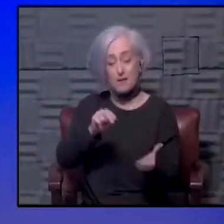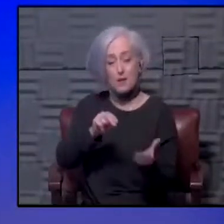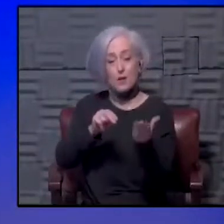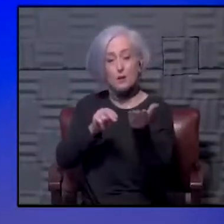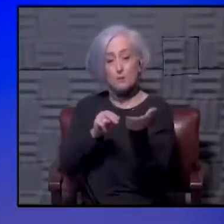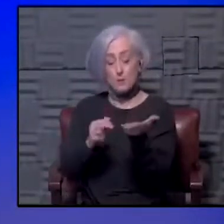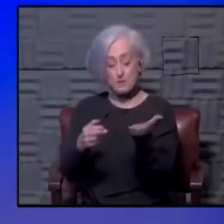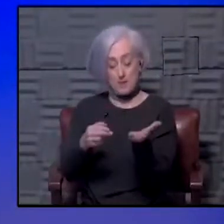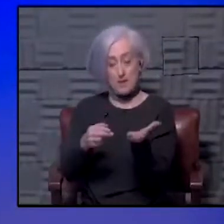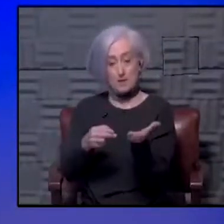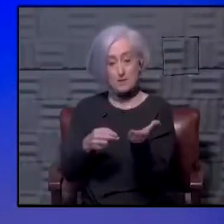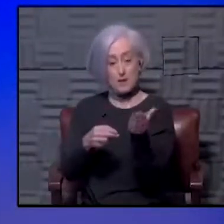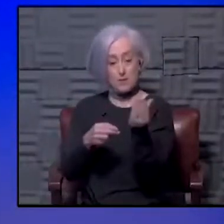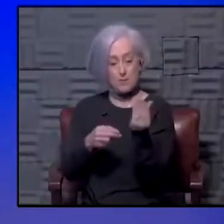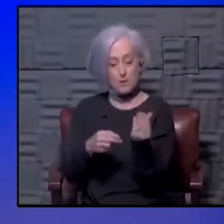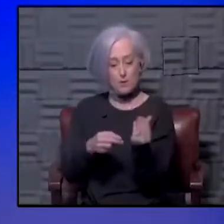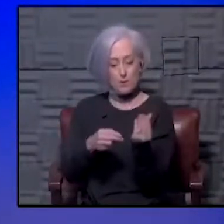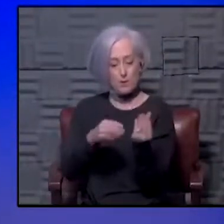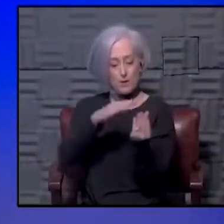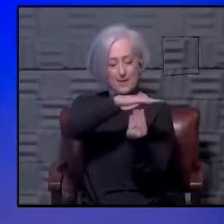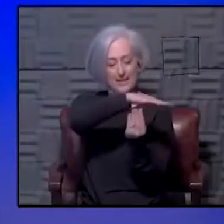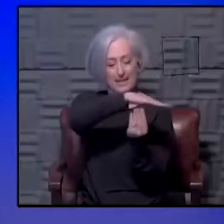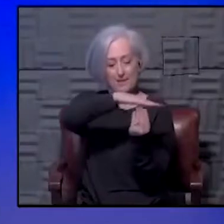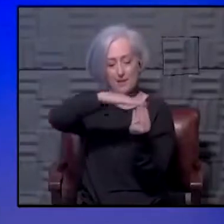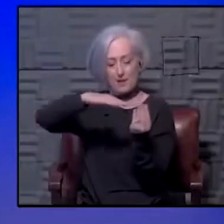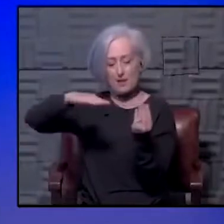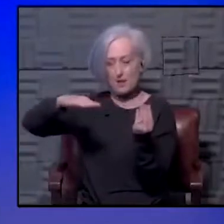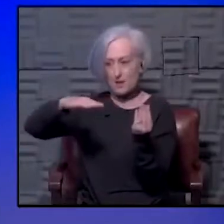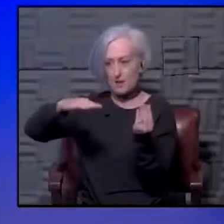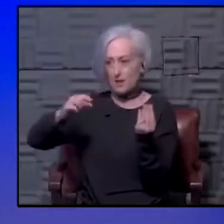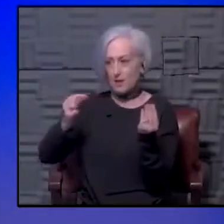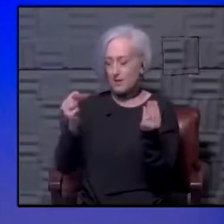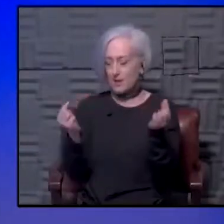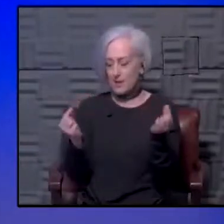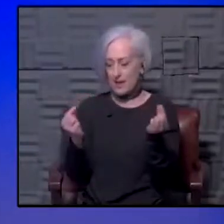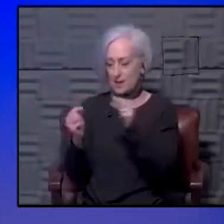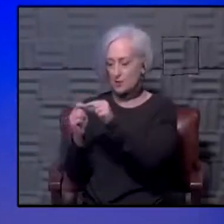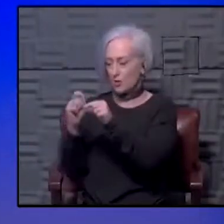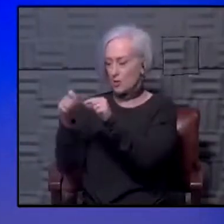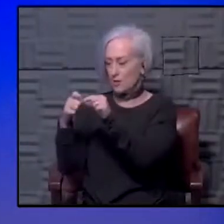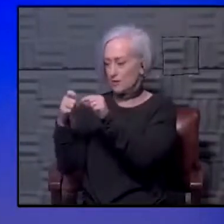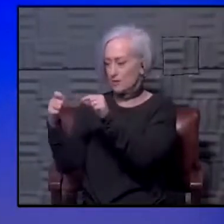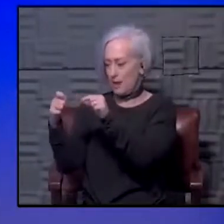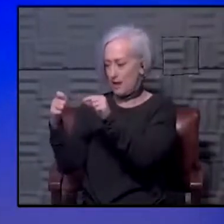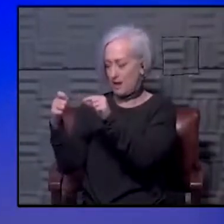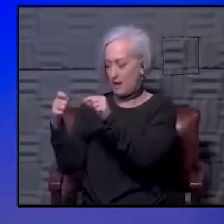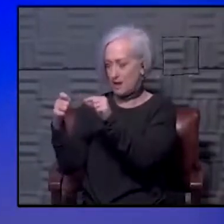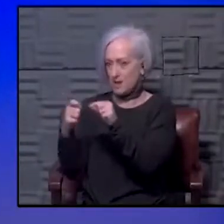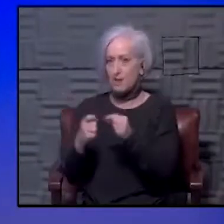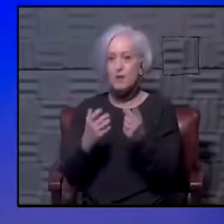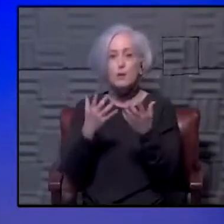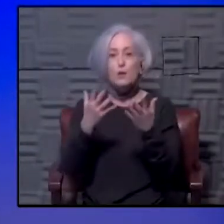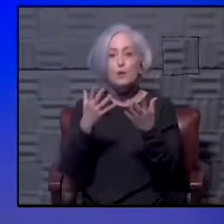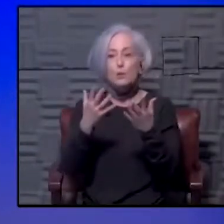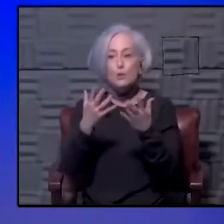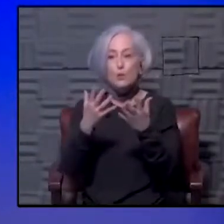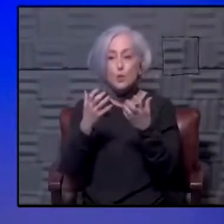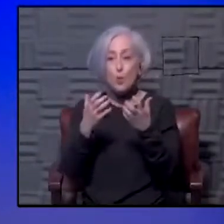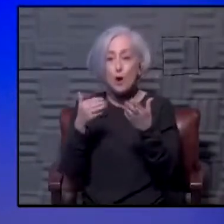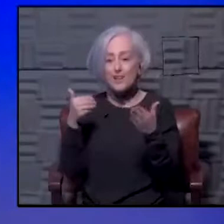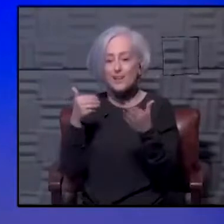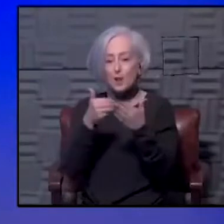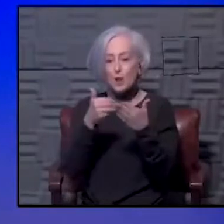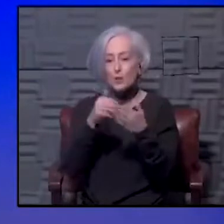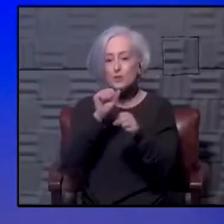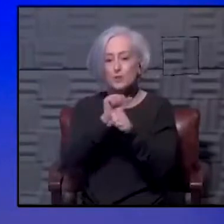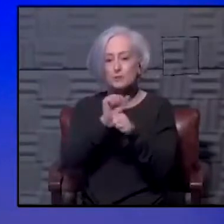edges even. And then you just tie the loops into a knot. You want to get the knot as close as possible to the edge of the